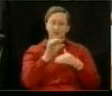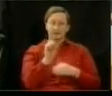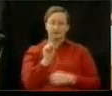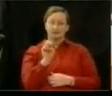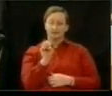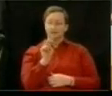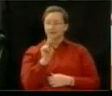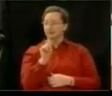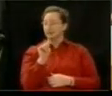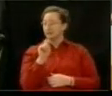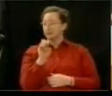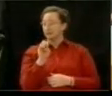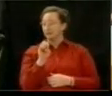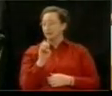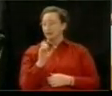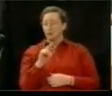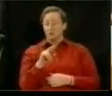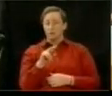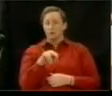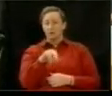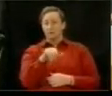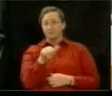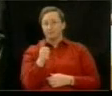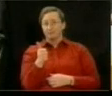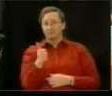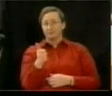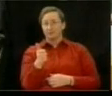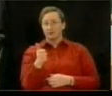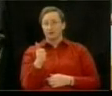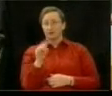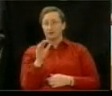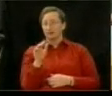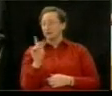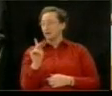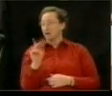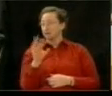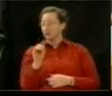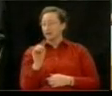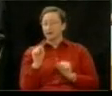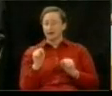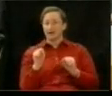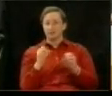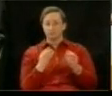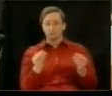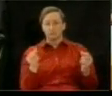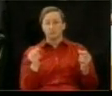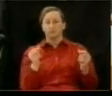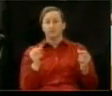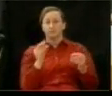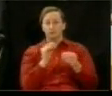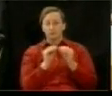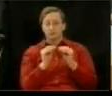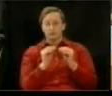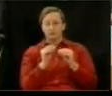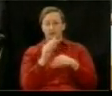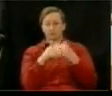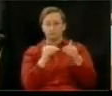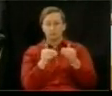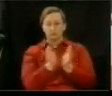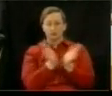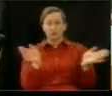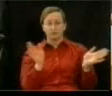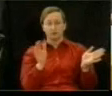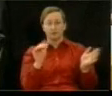or if indeed the legislative delegation of Knox County could get together, make a resolution, and run it through the General Assembly